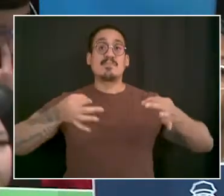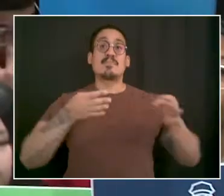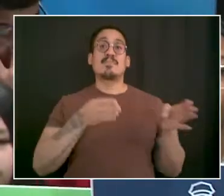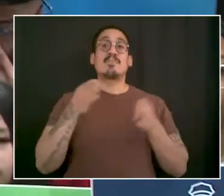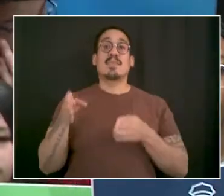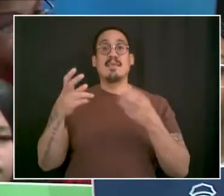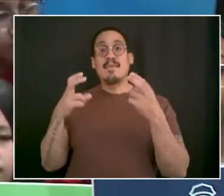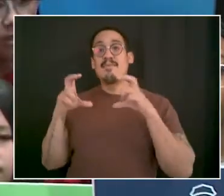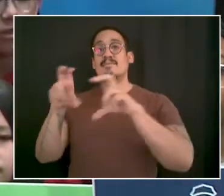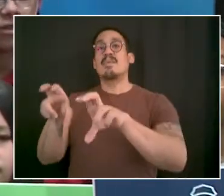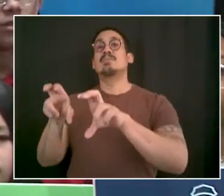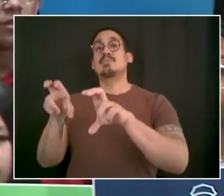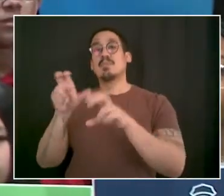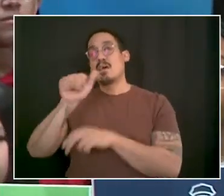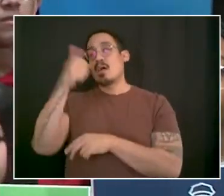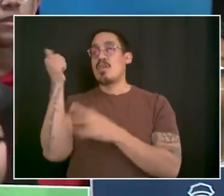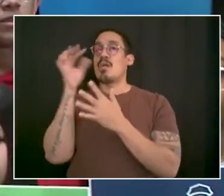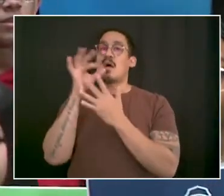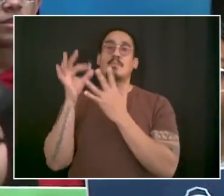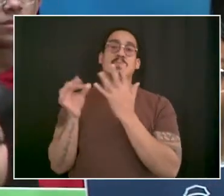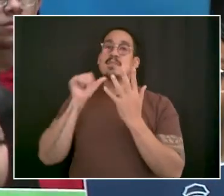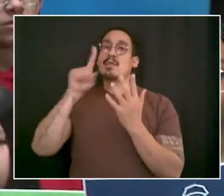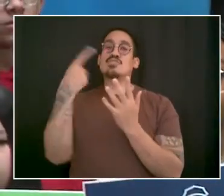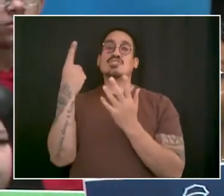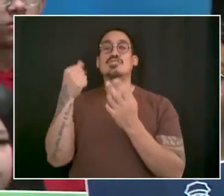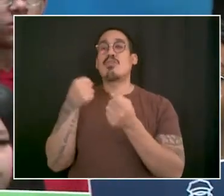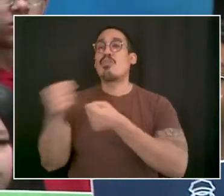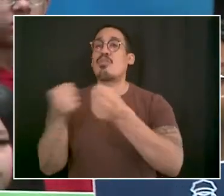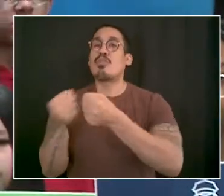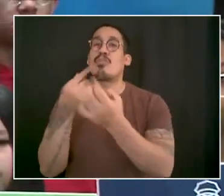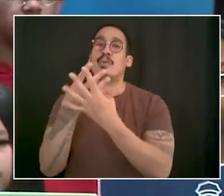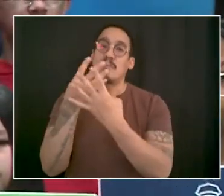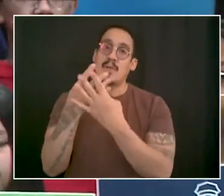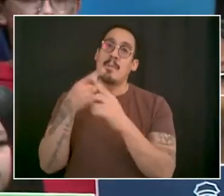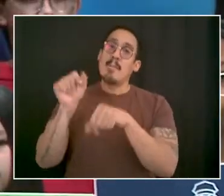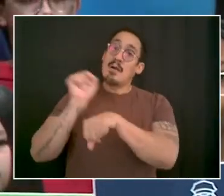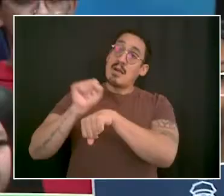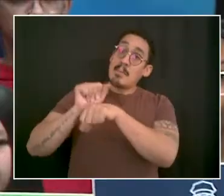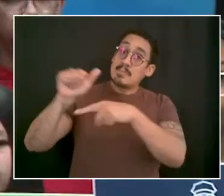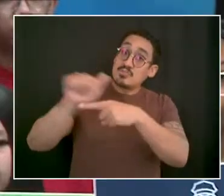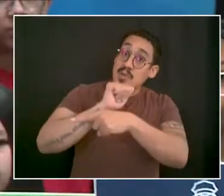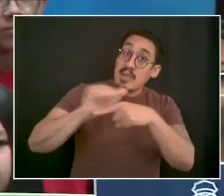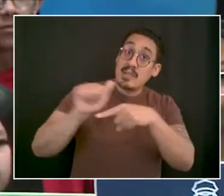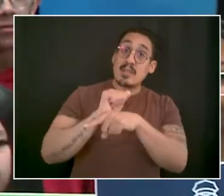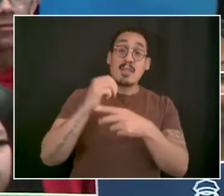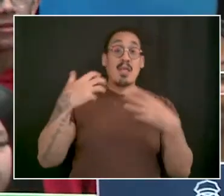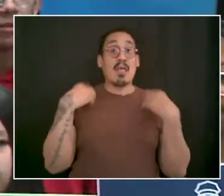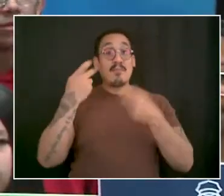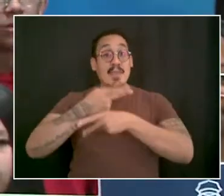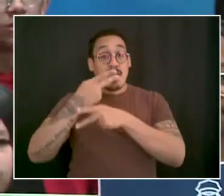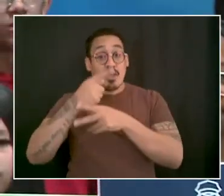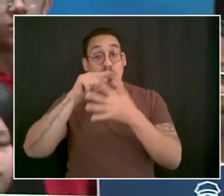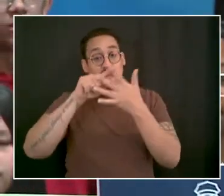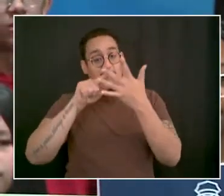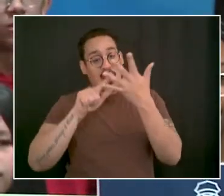incarceration, reentry service, job training, behavioral health care, and more.